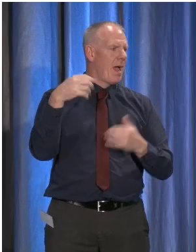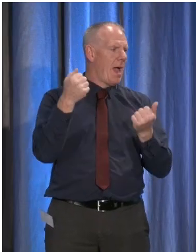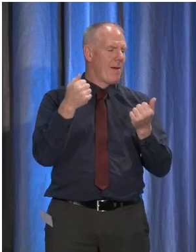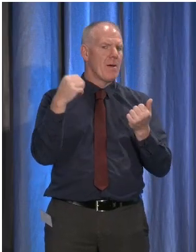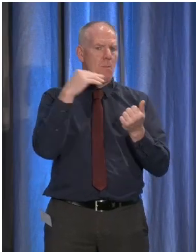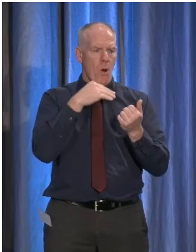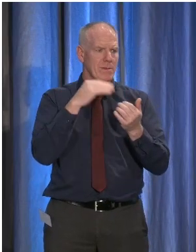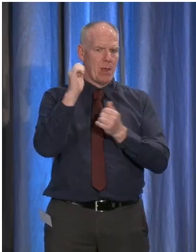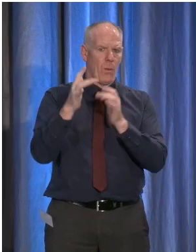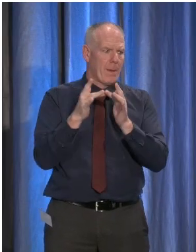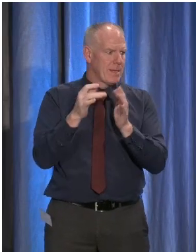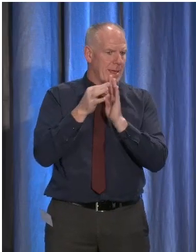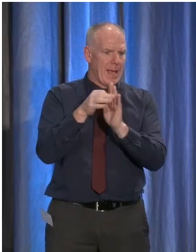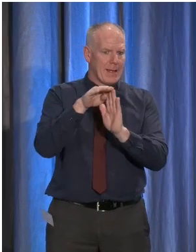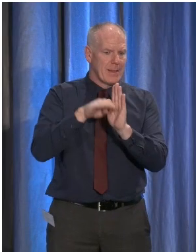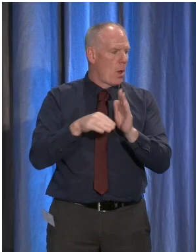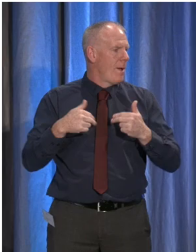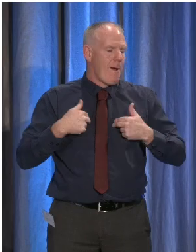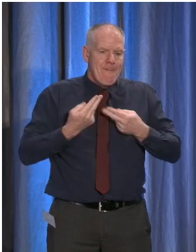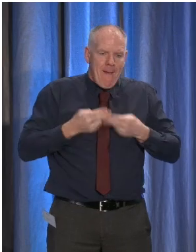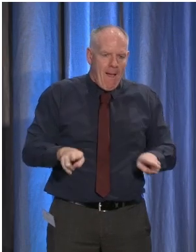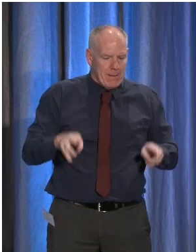us to say, we were not